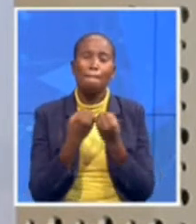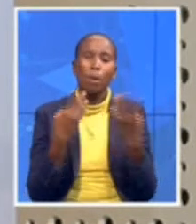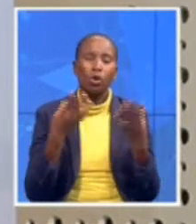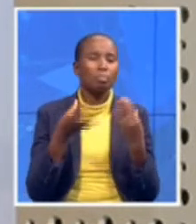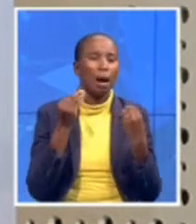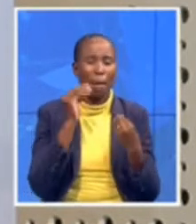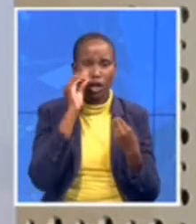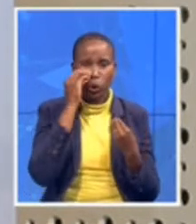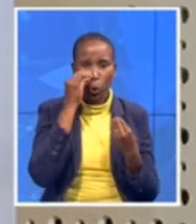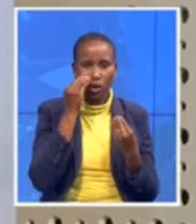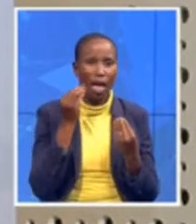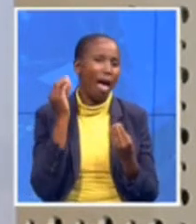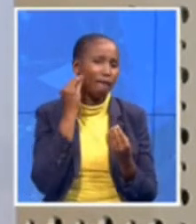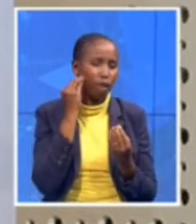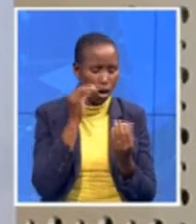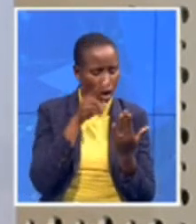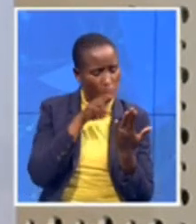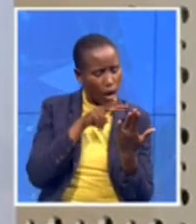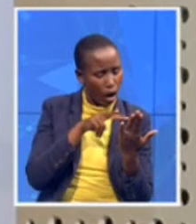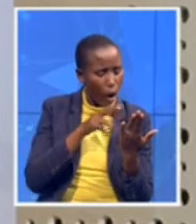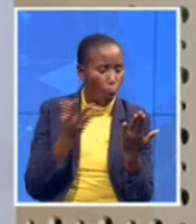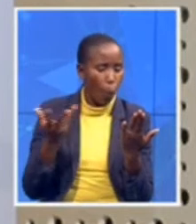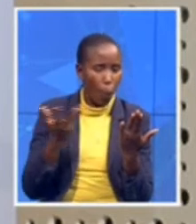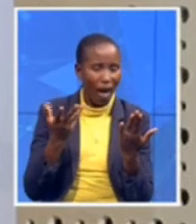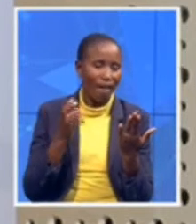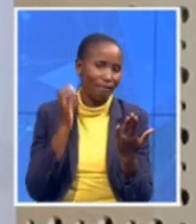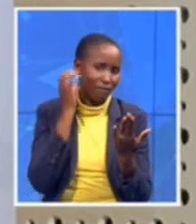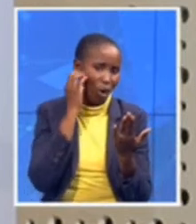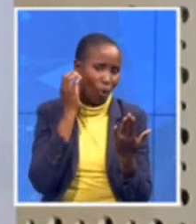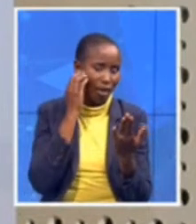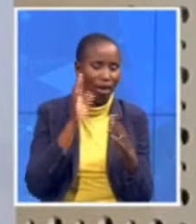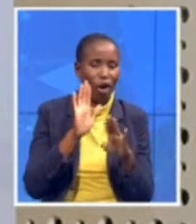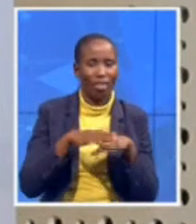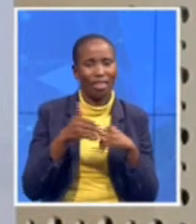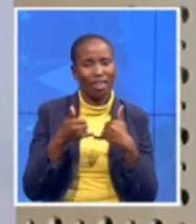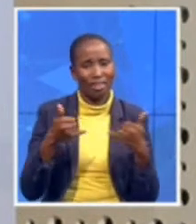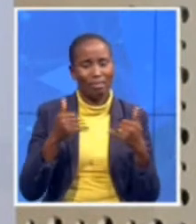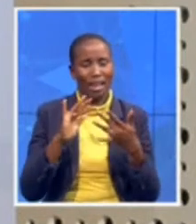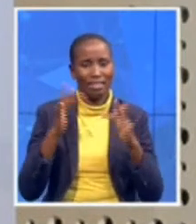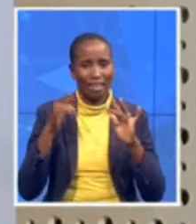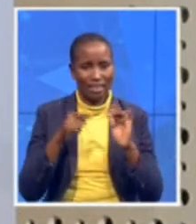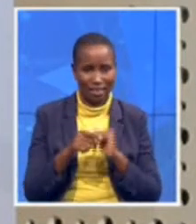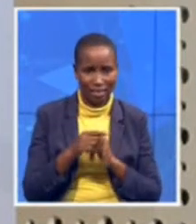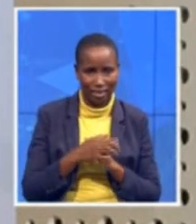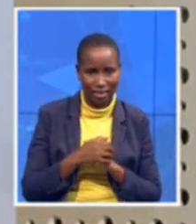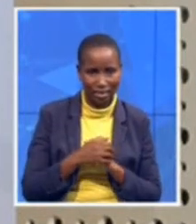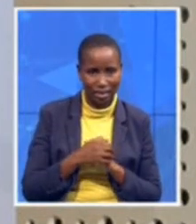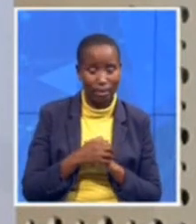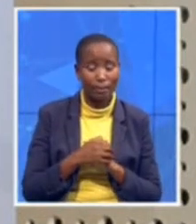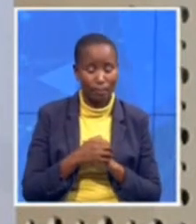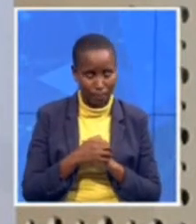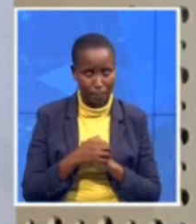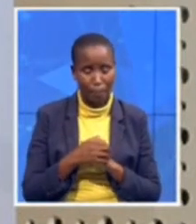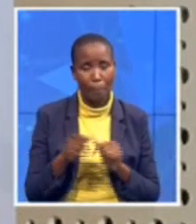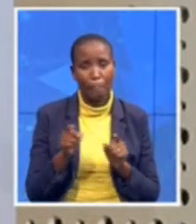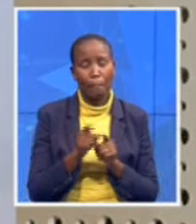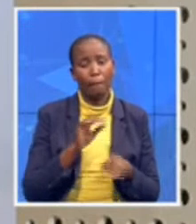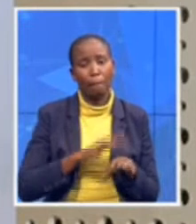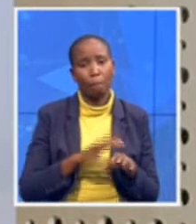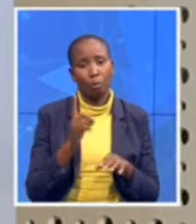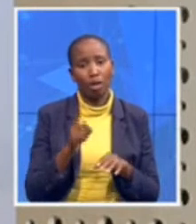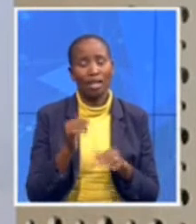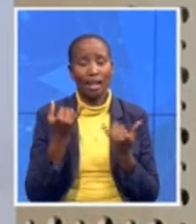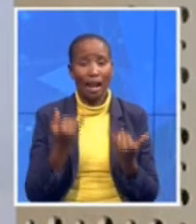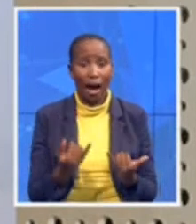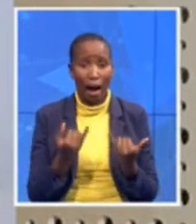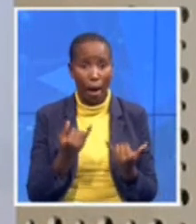their news information and entertainment through the internet. At the same time, a significant power shift has occurred.